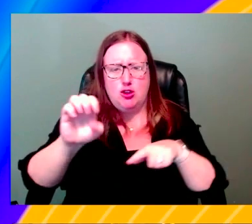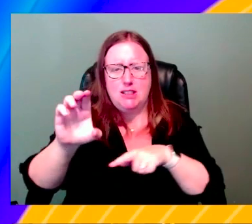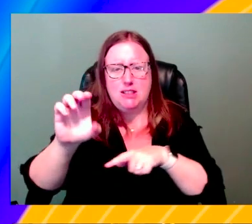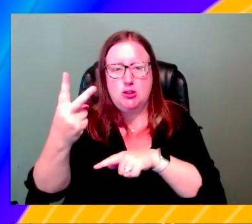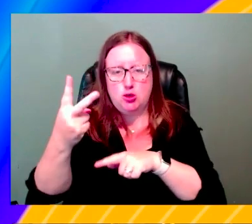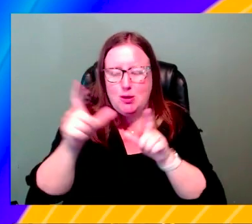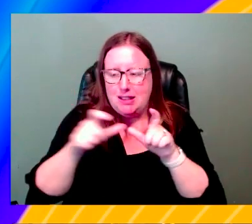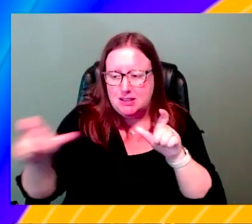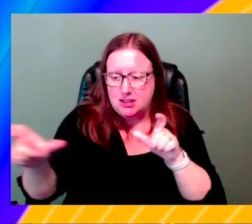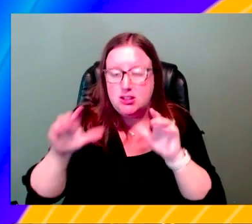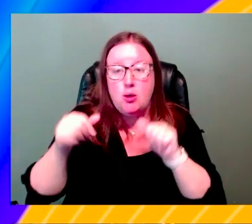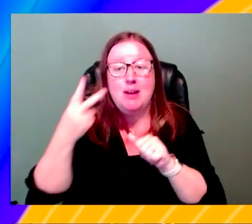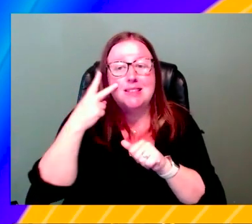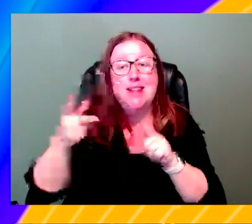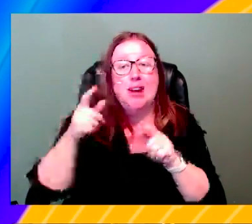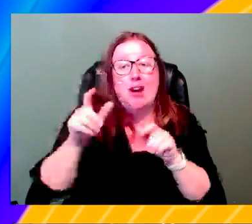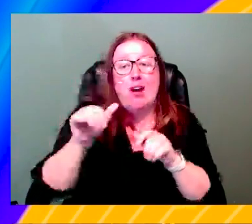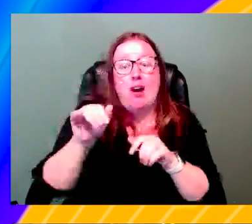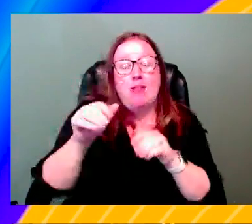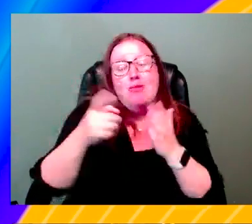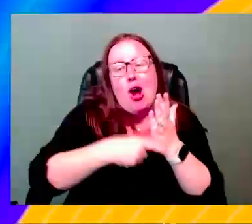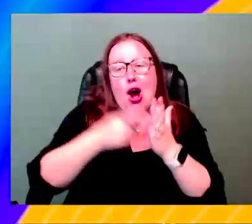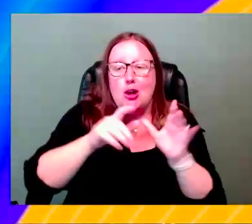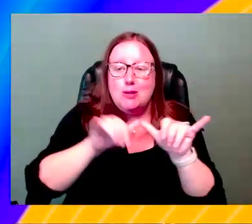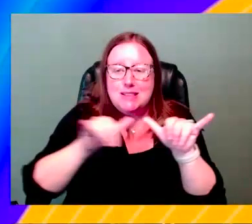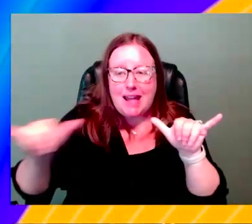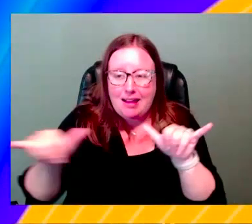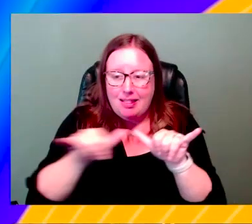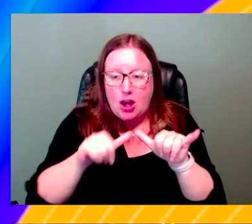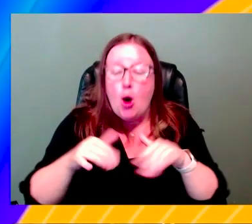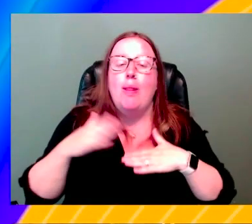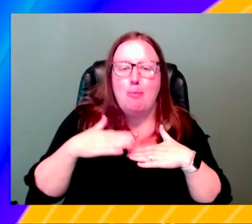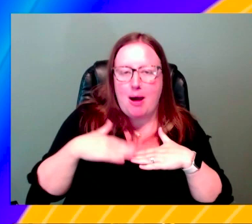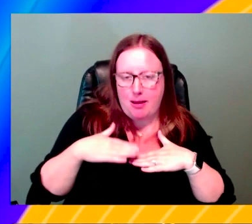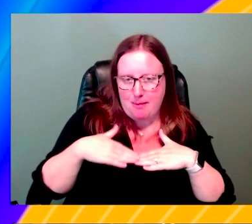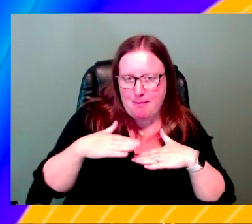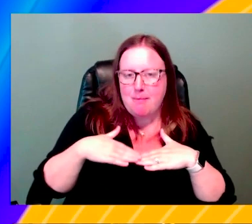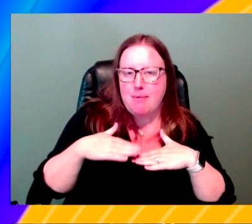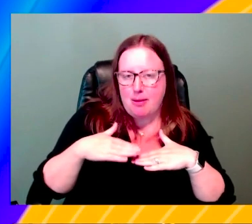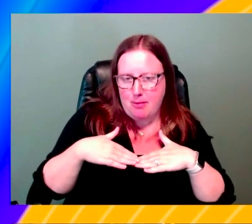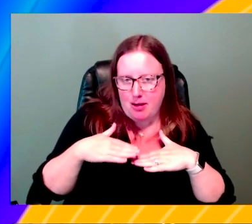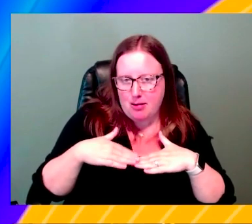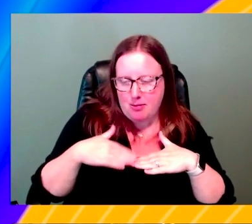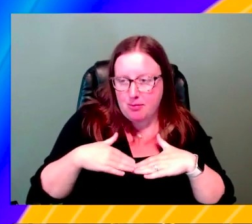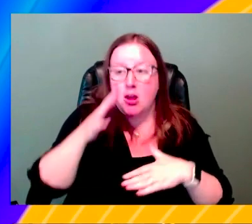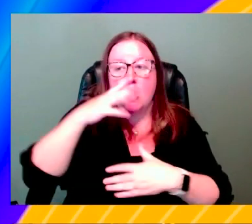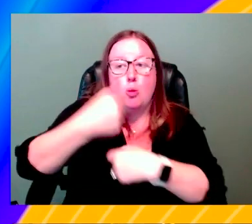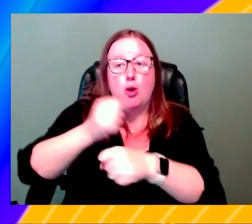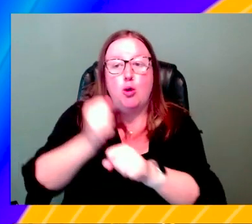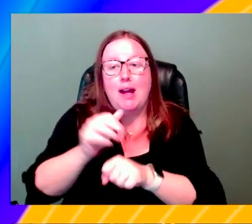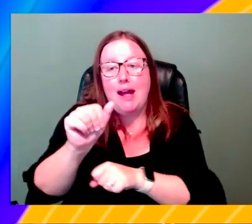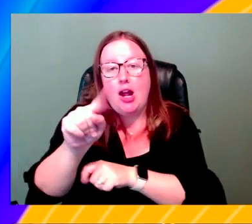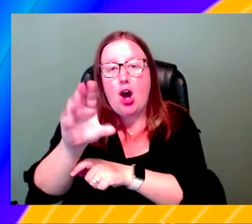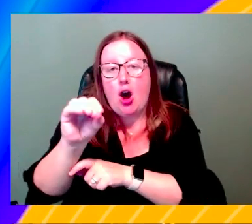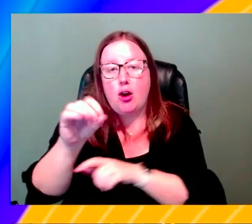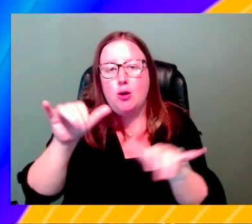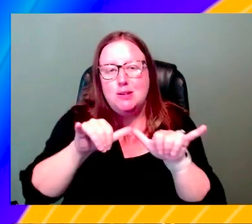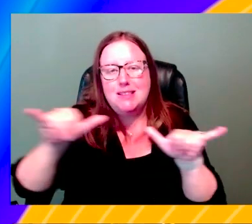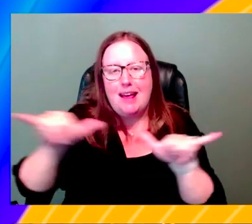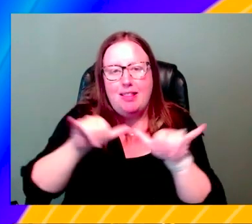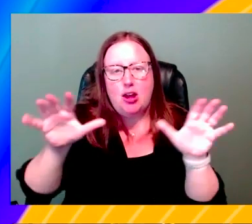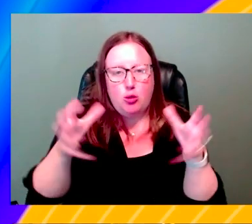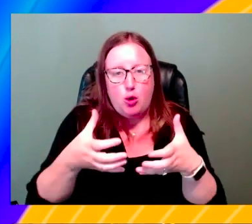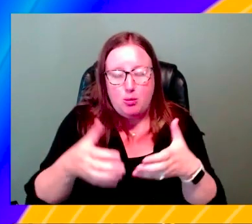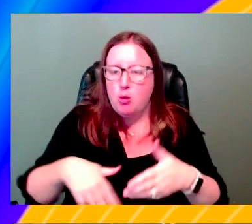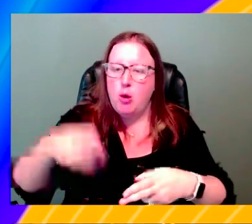here to auto-scaling groups. Auto-scaling groups at the very bottom. At the very bottom. Okay. And we're going to create an auto-scaling group, right? Okay. We're going to give it a name. So